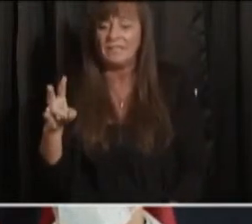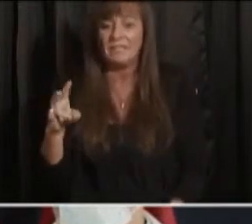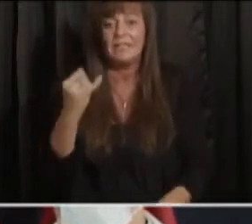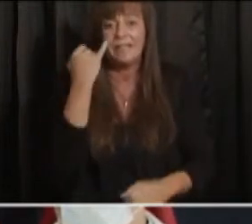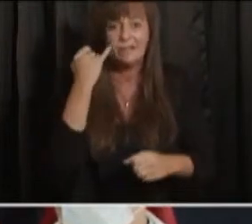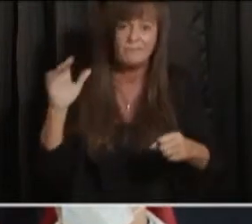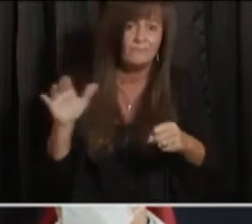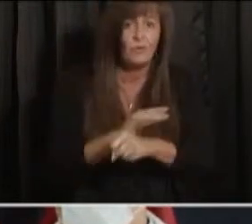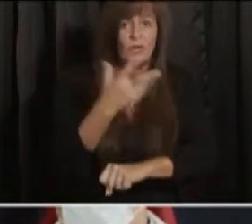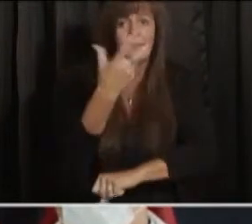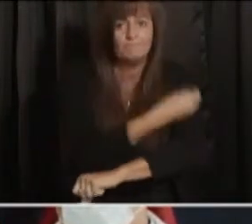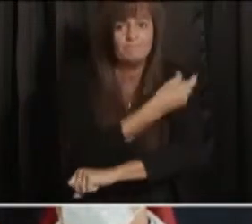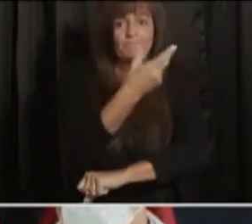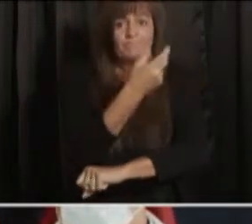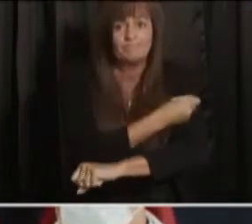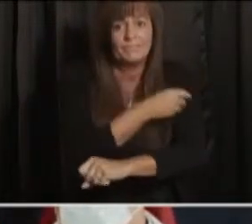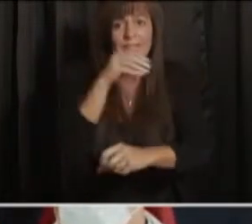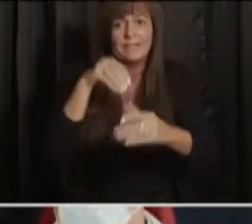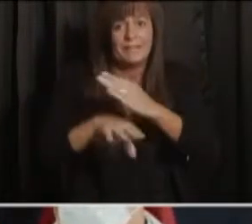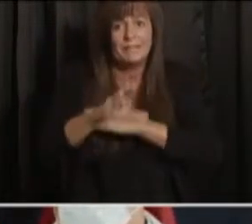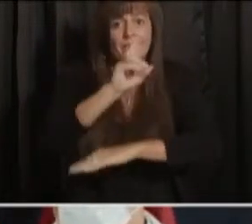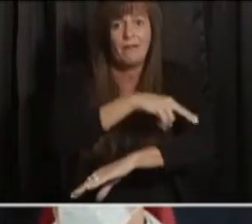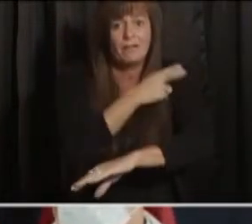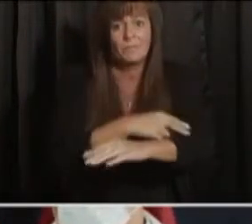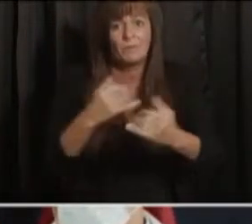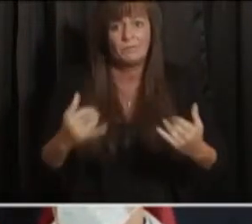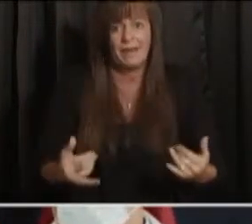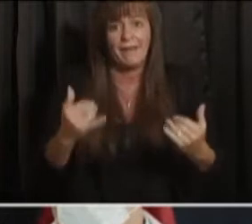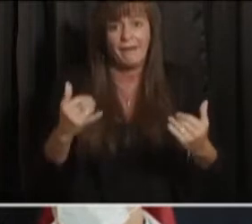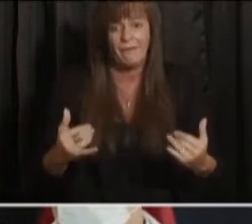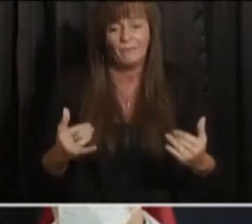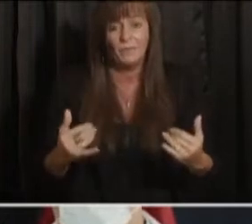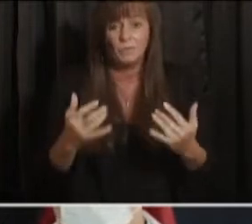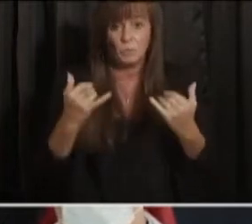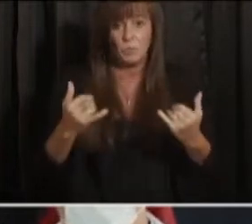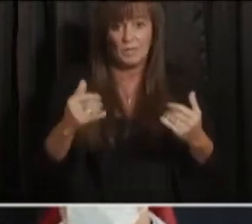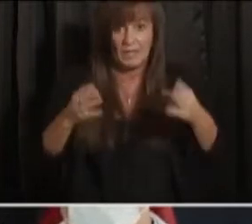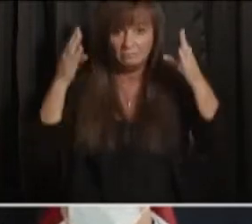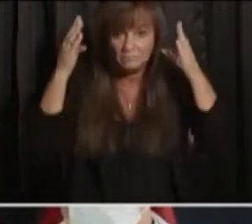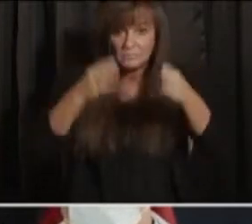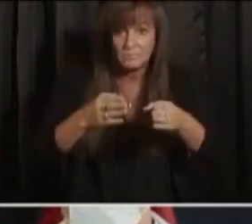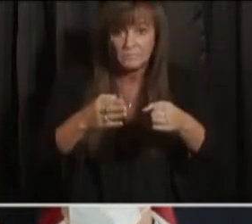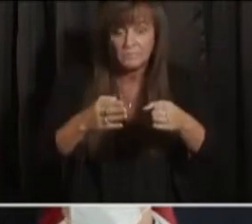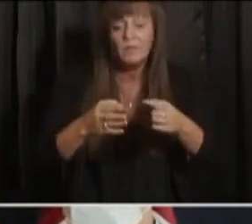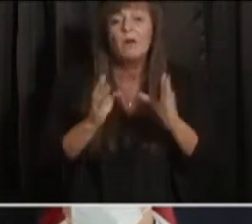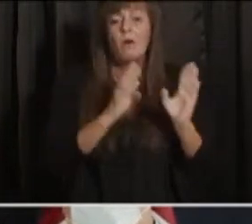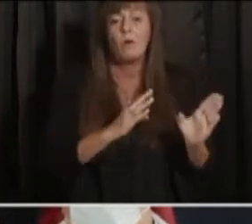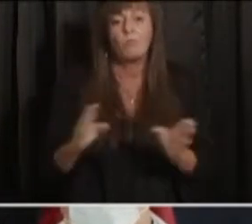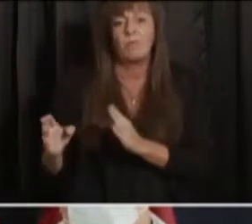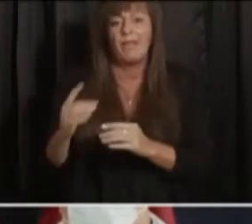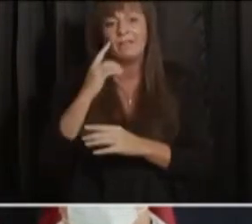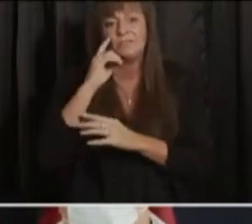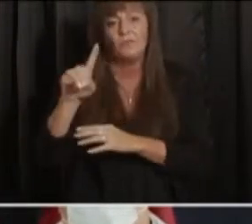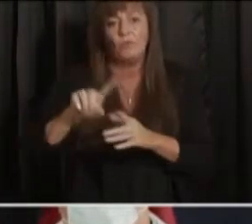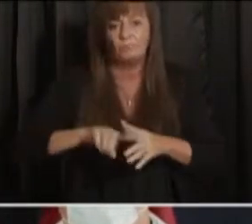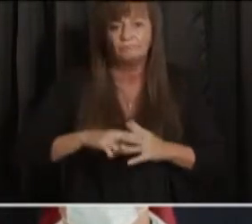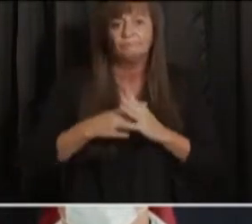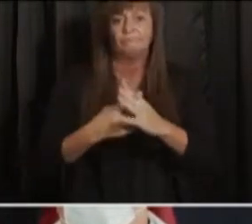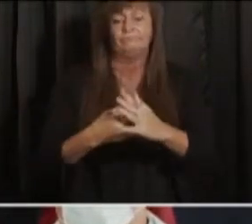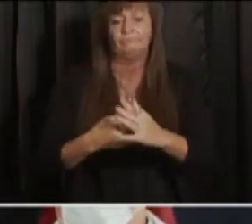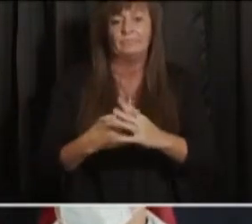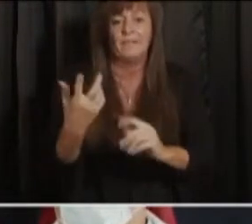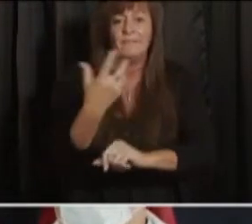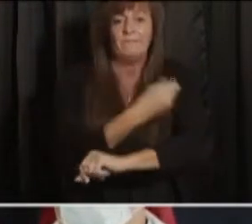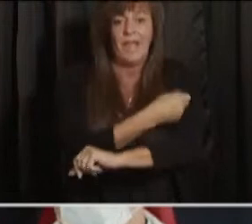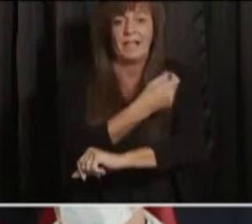vaccinated that are hospitalized right now. Now, what we want to get into today are the plans for rolling out the